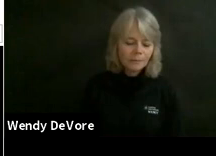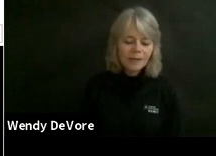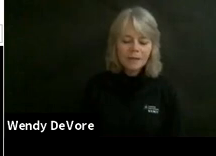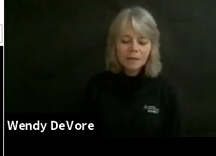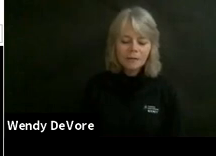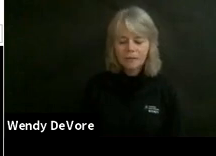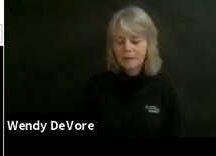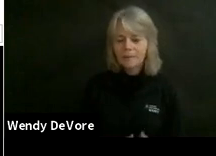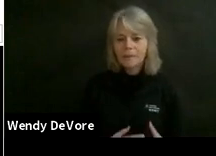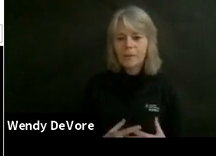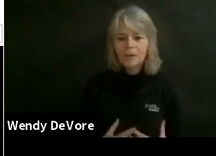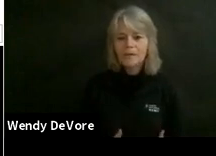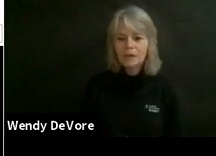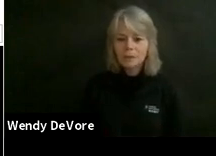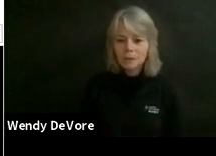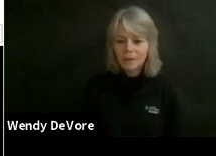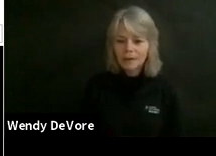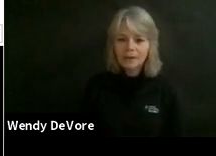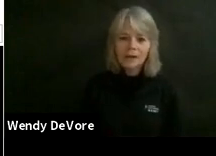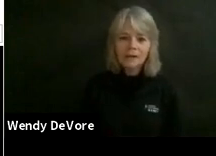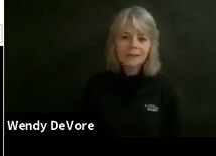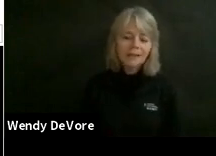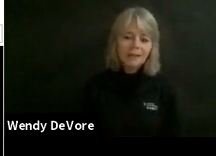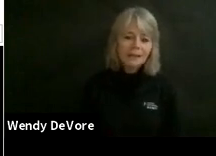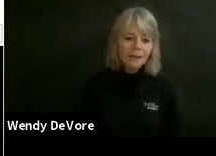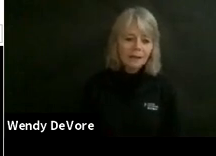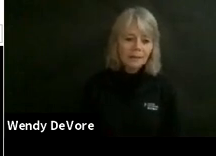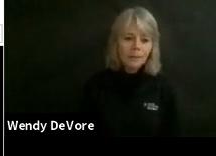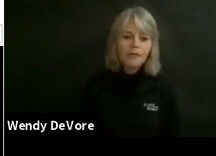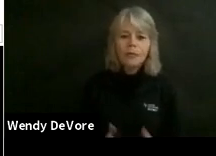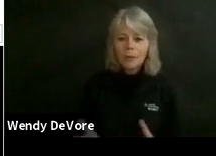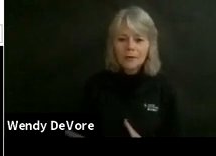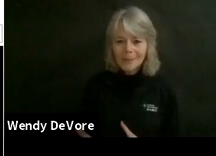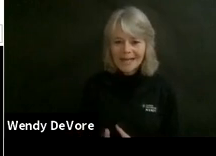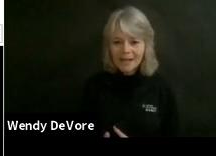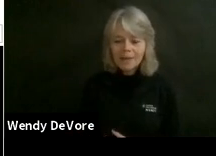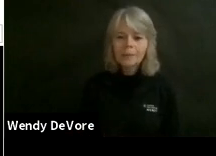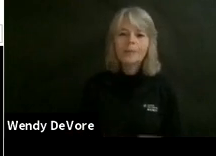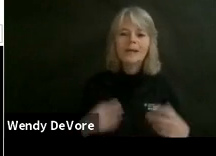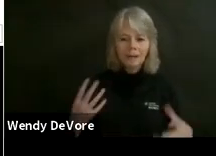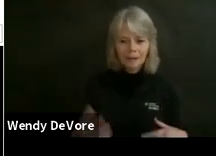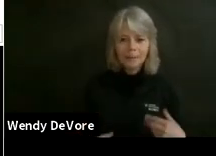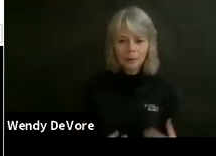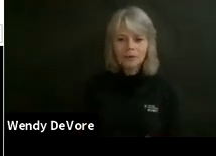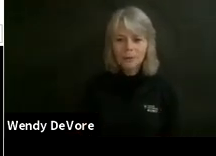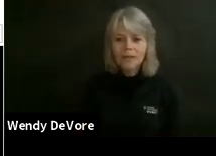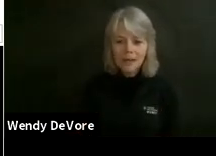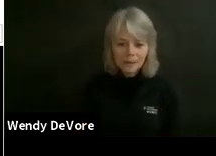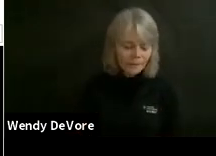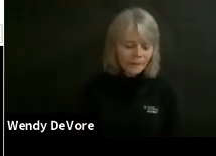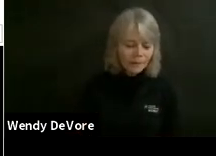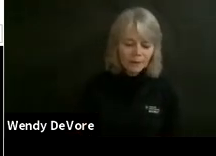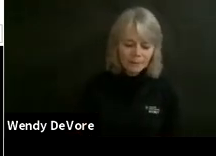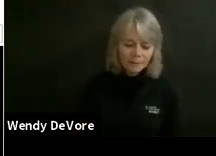has been in use with individuals with a hearing loss before the pandemic, but more so